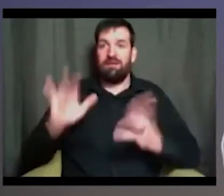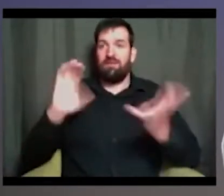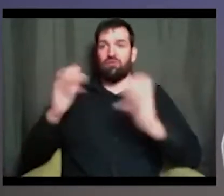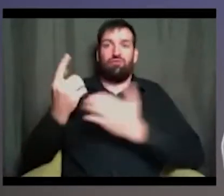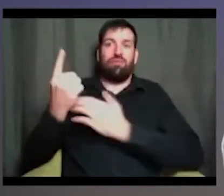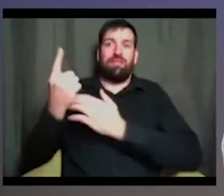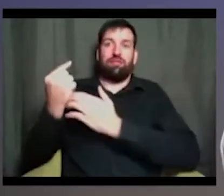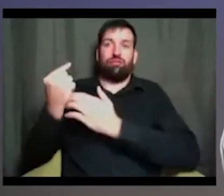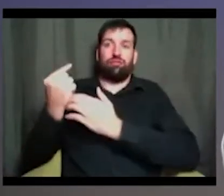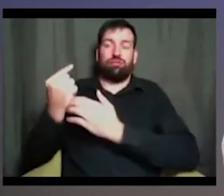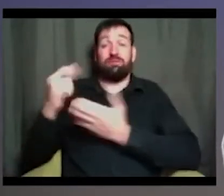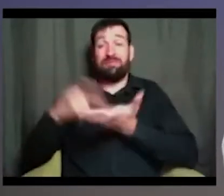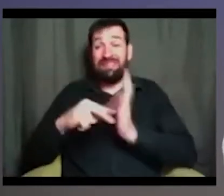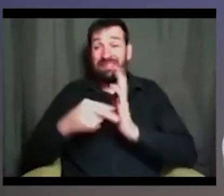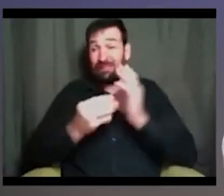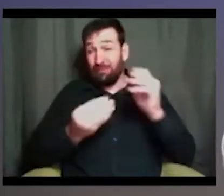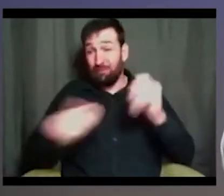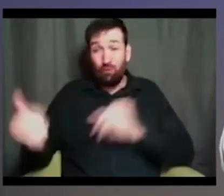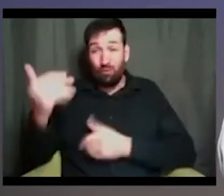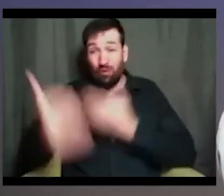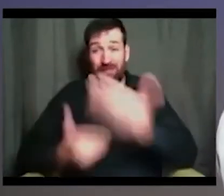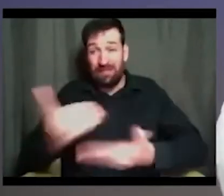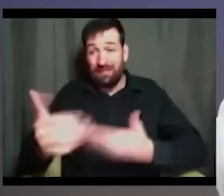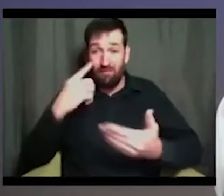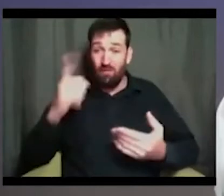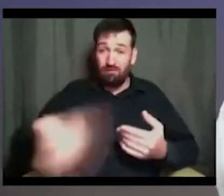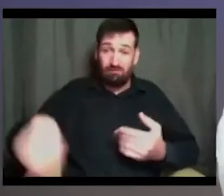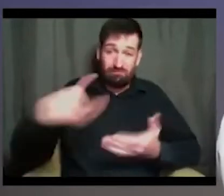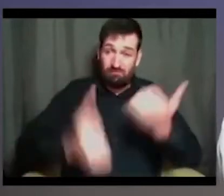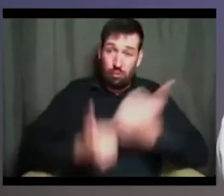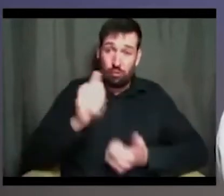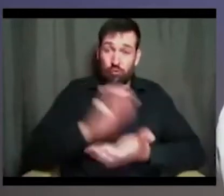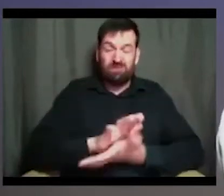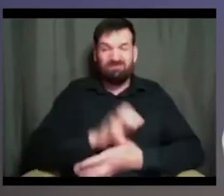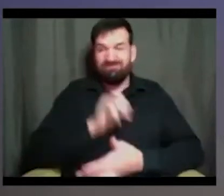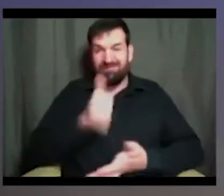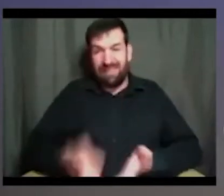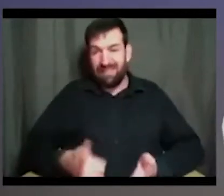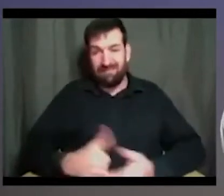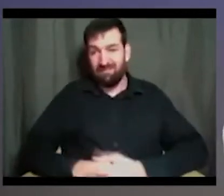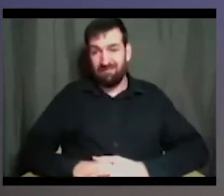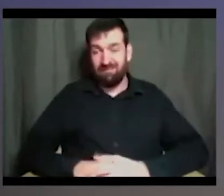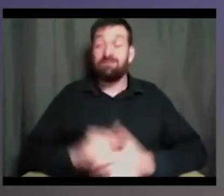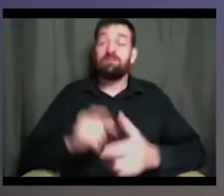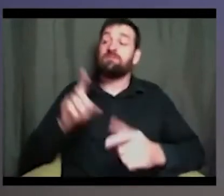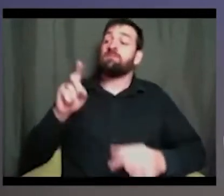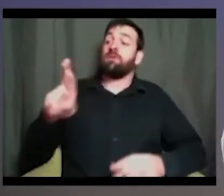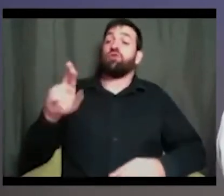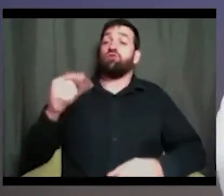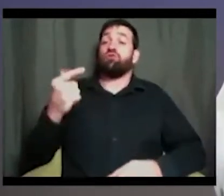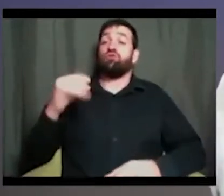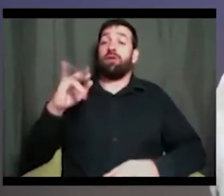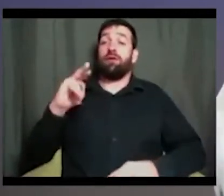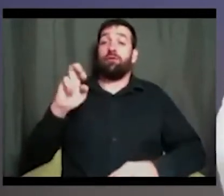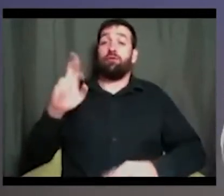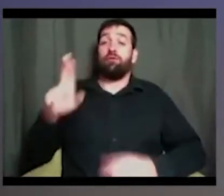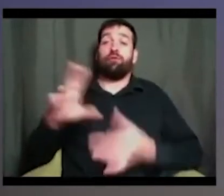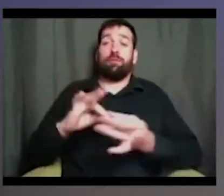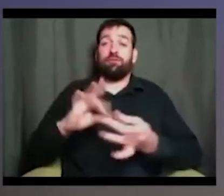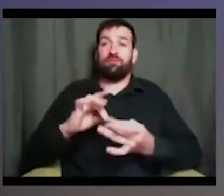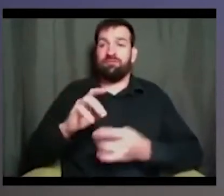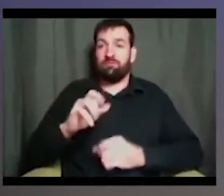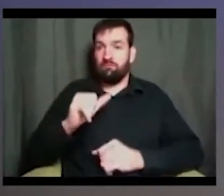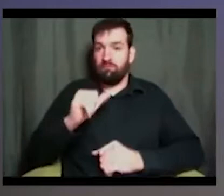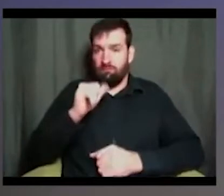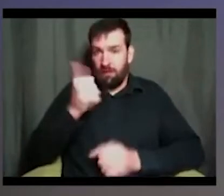smooth process in the majority of classrooms and how that goes. And then we go back to, as what Dr. Greiner says, not everybody has the